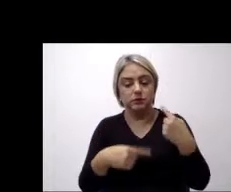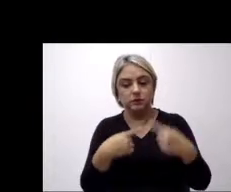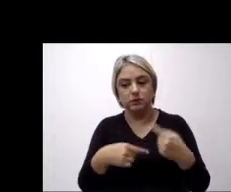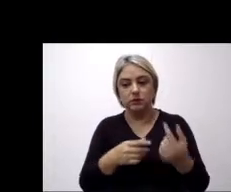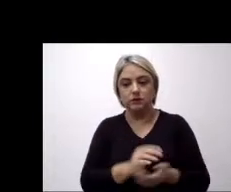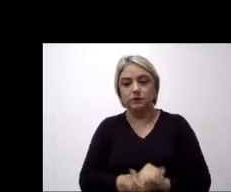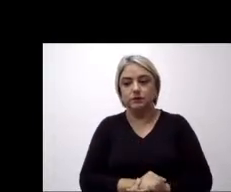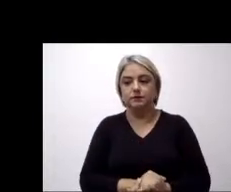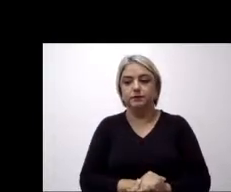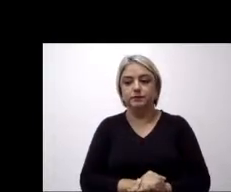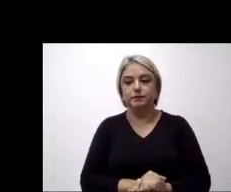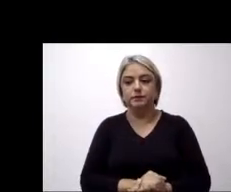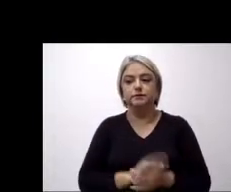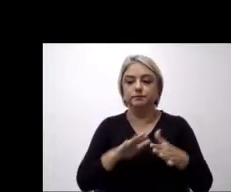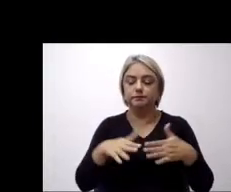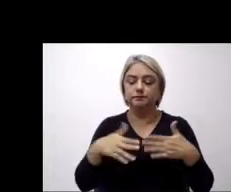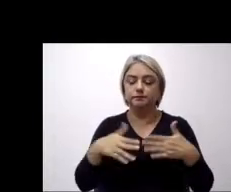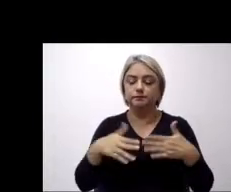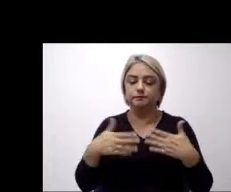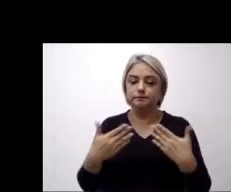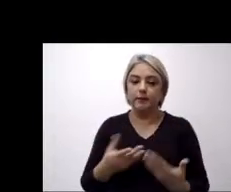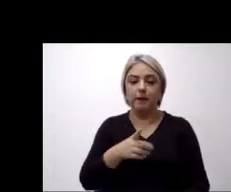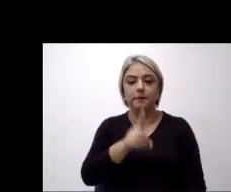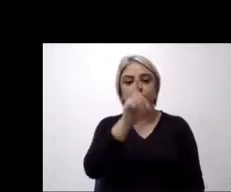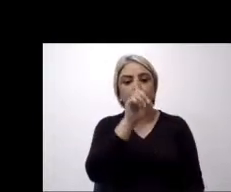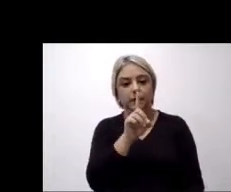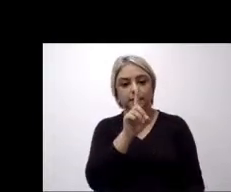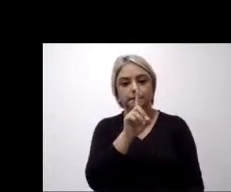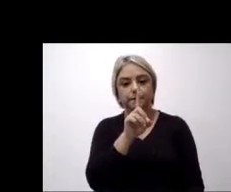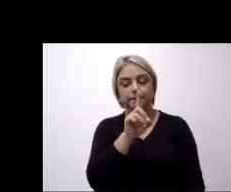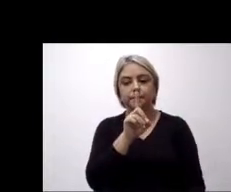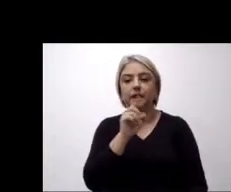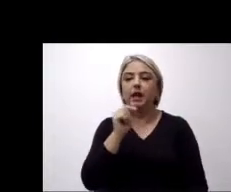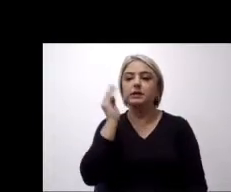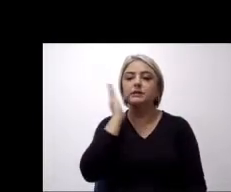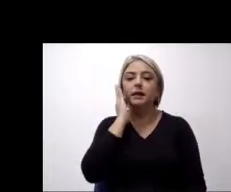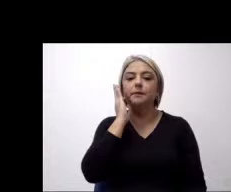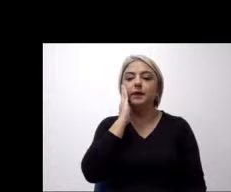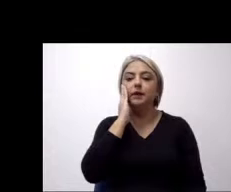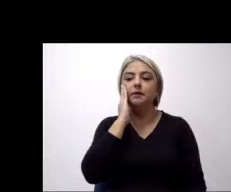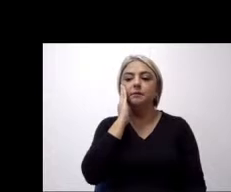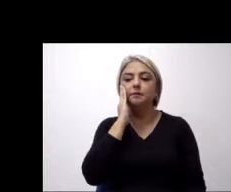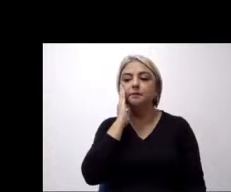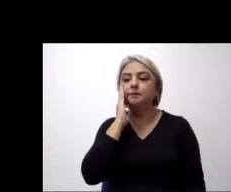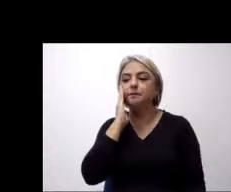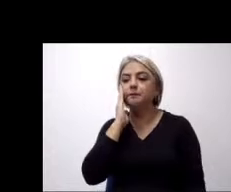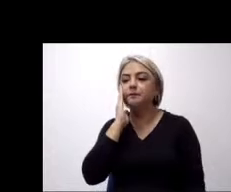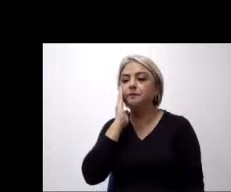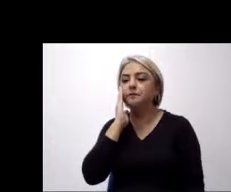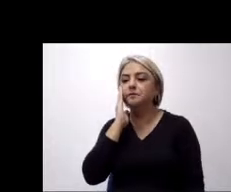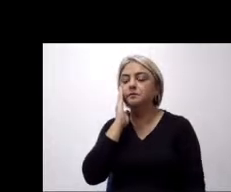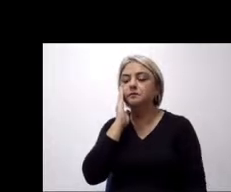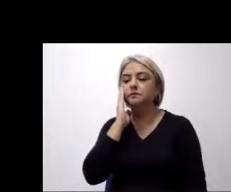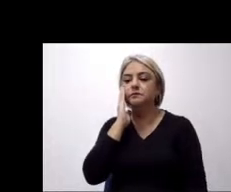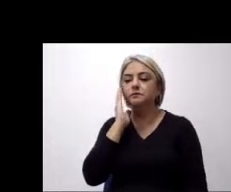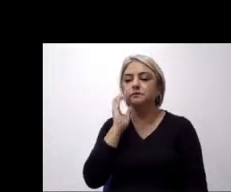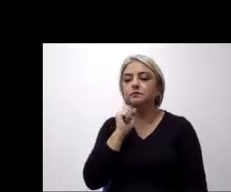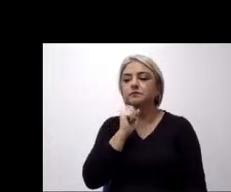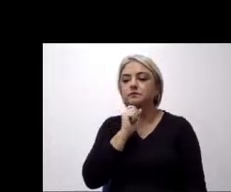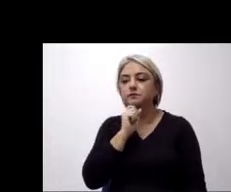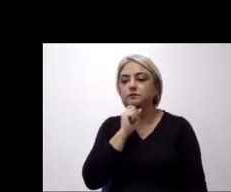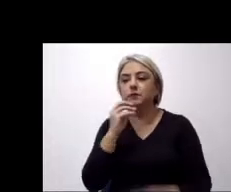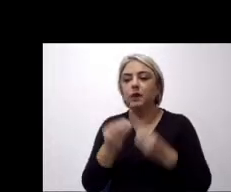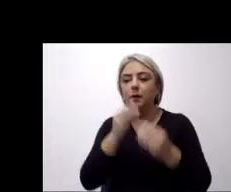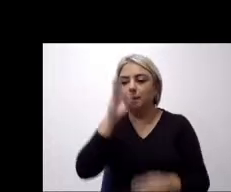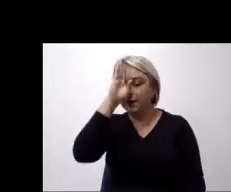So first one is to consider its principle, but to consider that every actors,